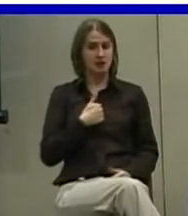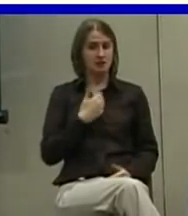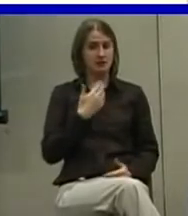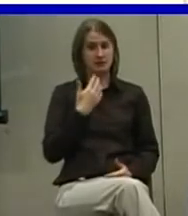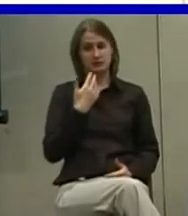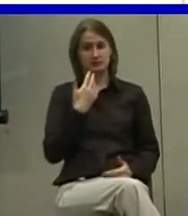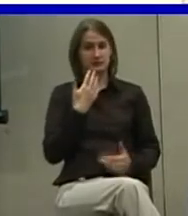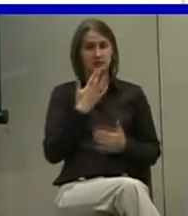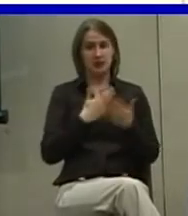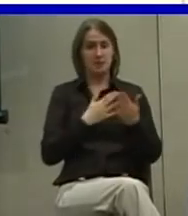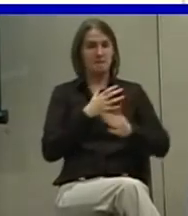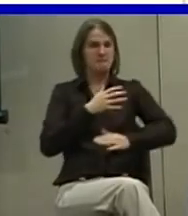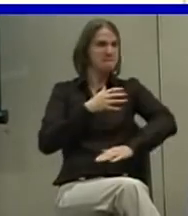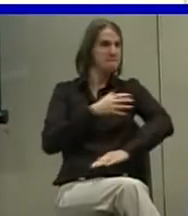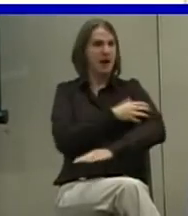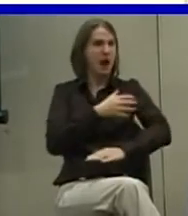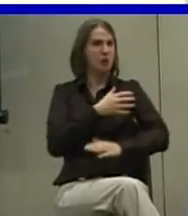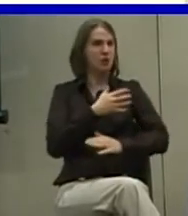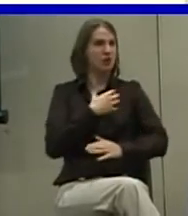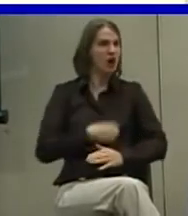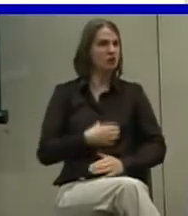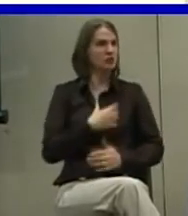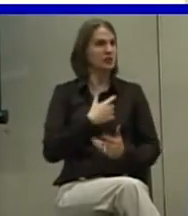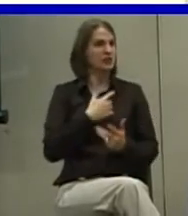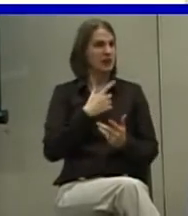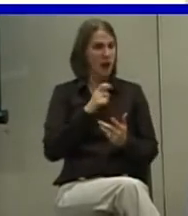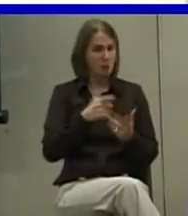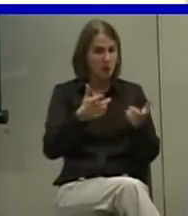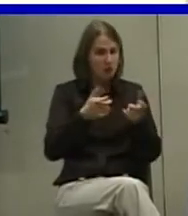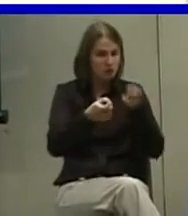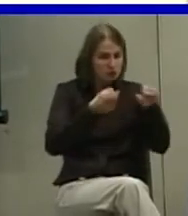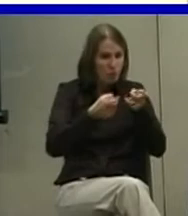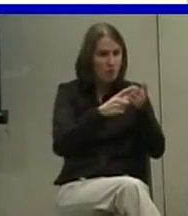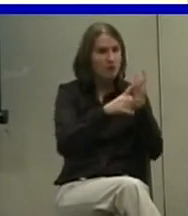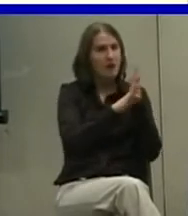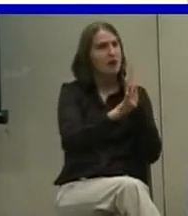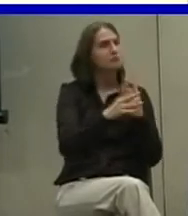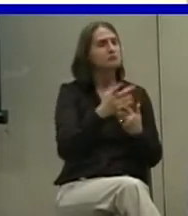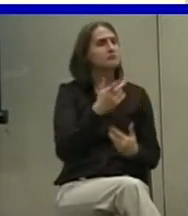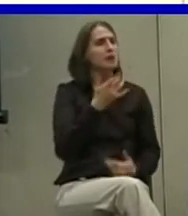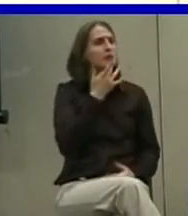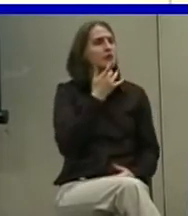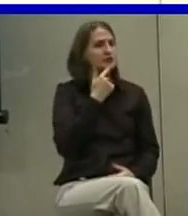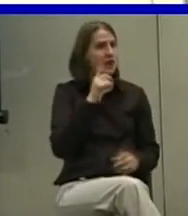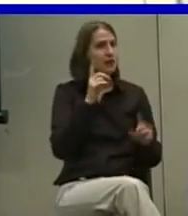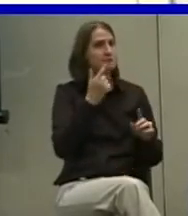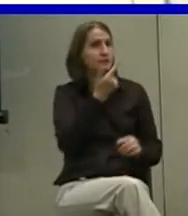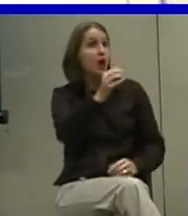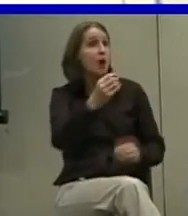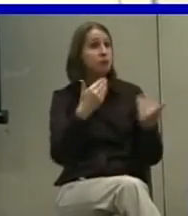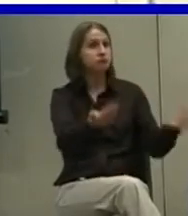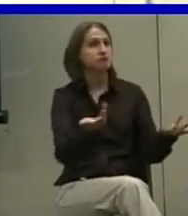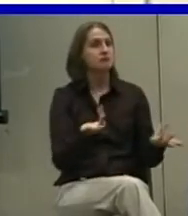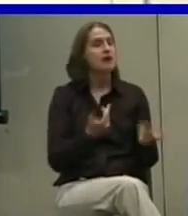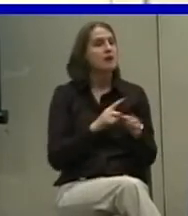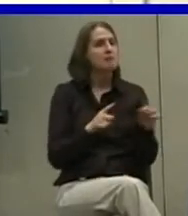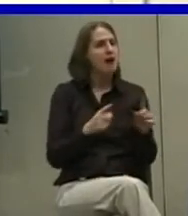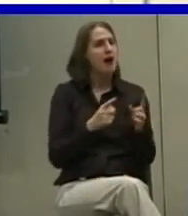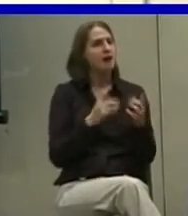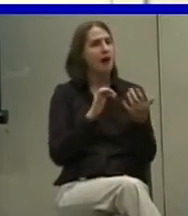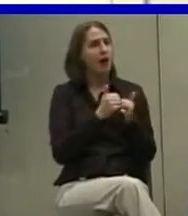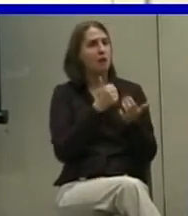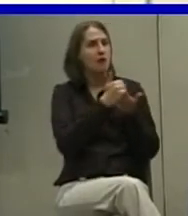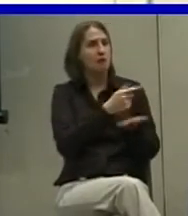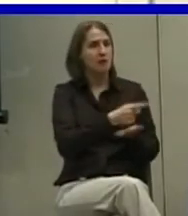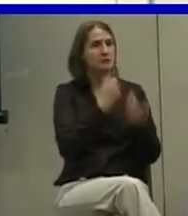power-hungry trip that I want to control when kids line up. I would rather just say go. But what do I have to do to make them be